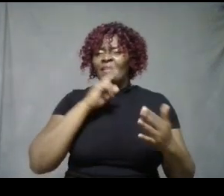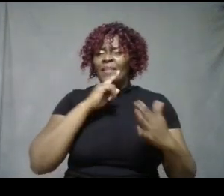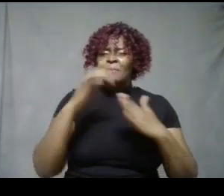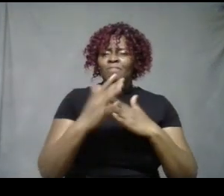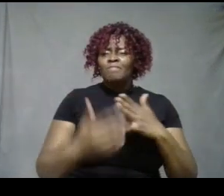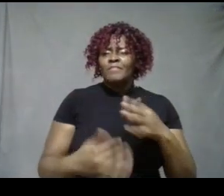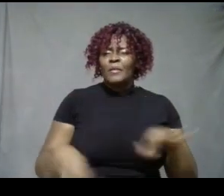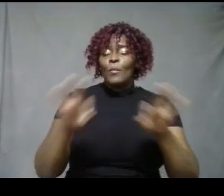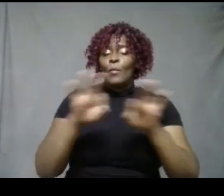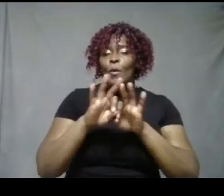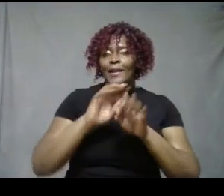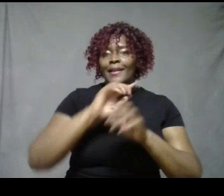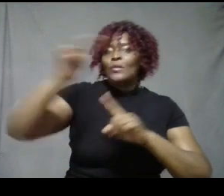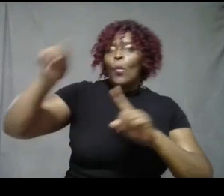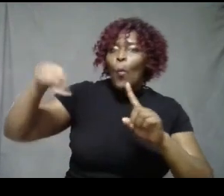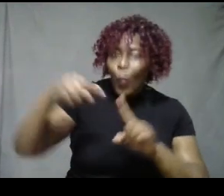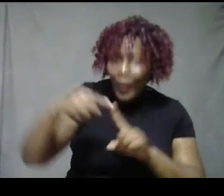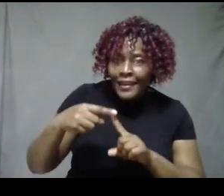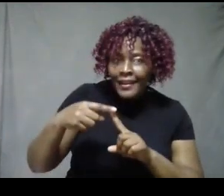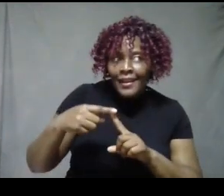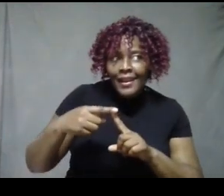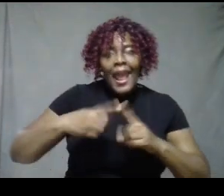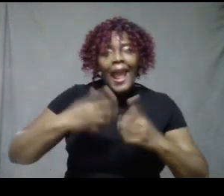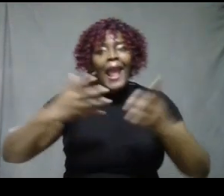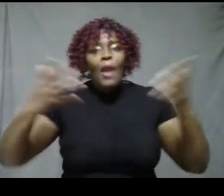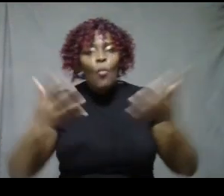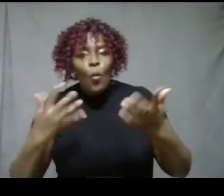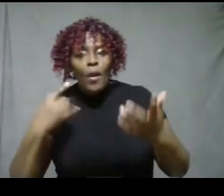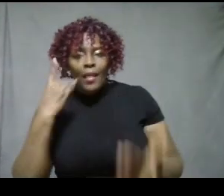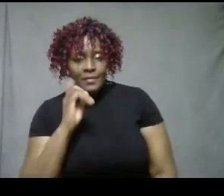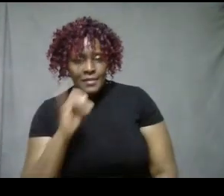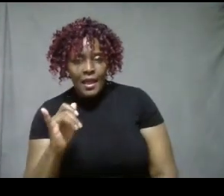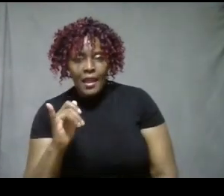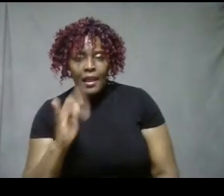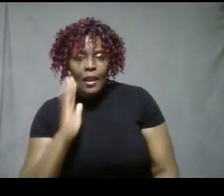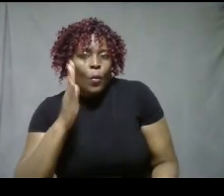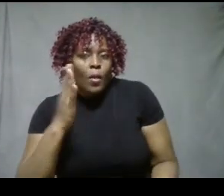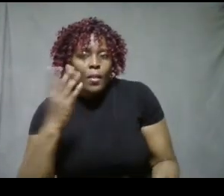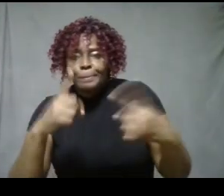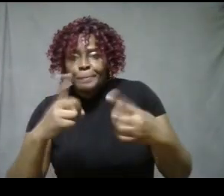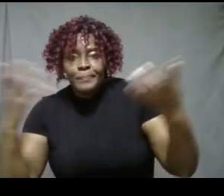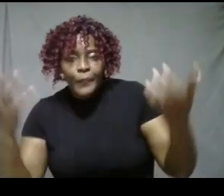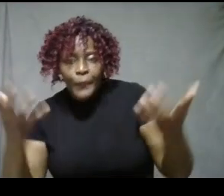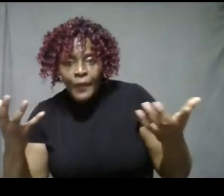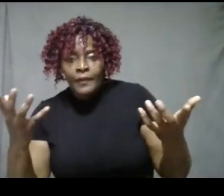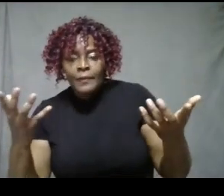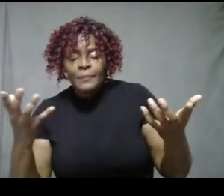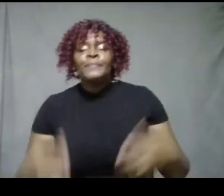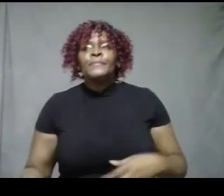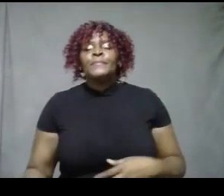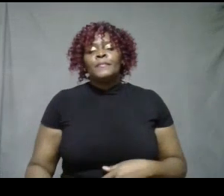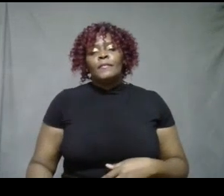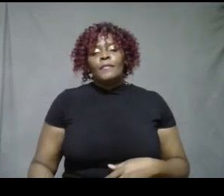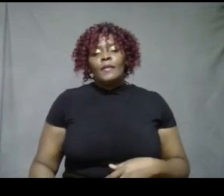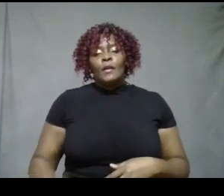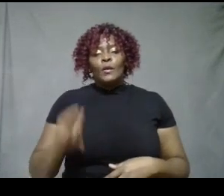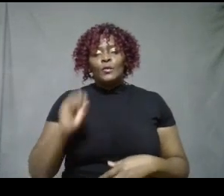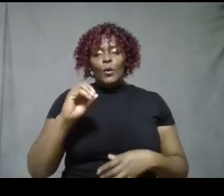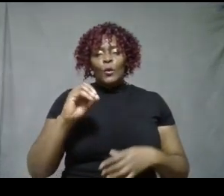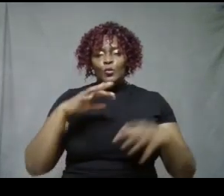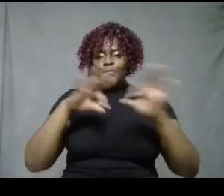when that's going to get done and what it's going to look like, what it's going to be. So just to